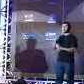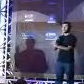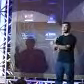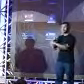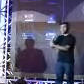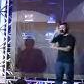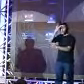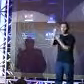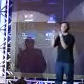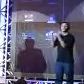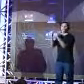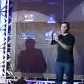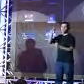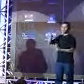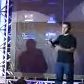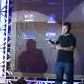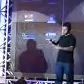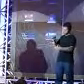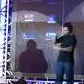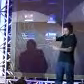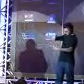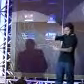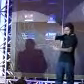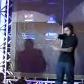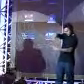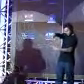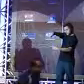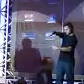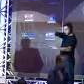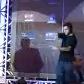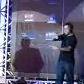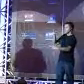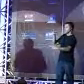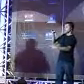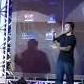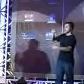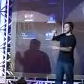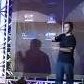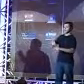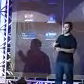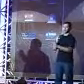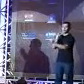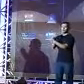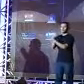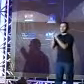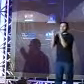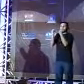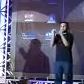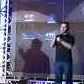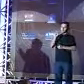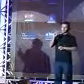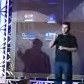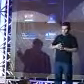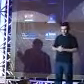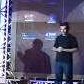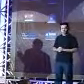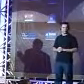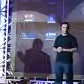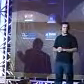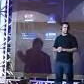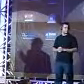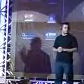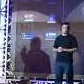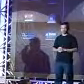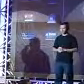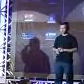democracy is that we elect those with power, that we only elect those with